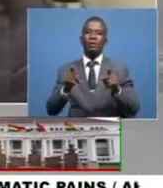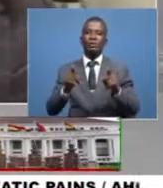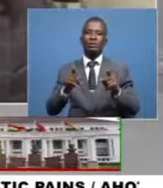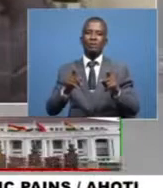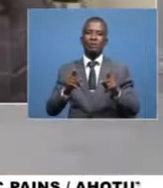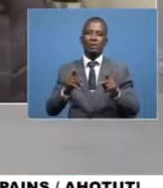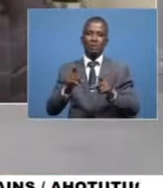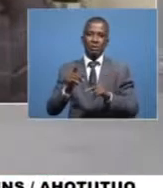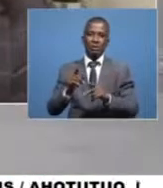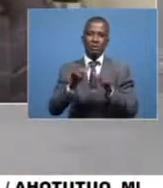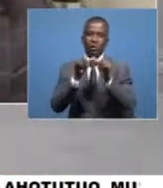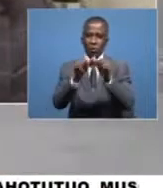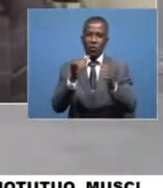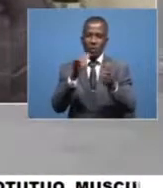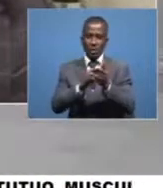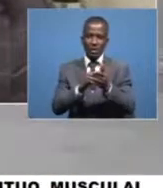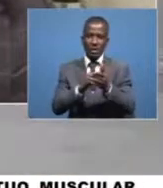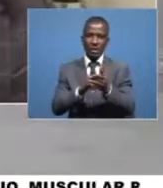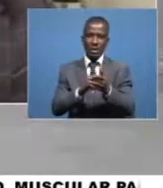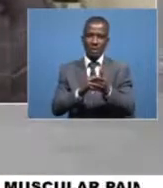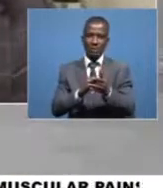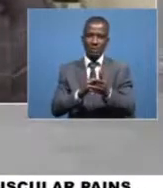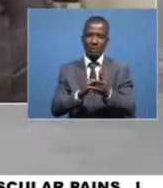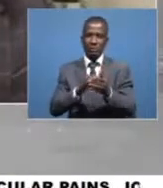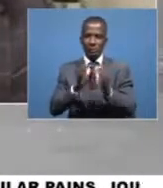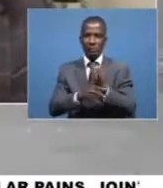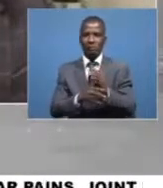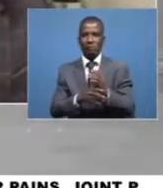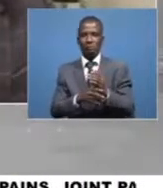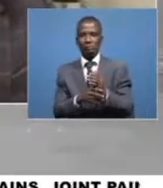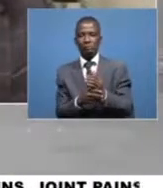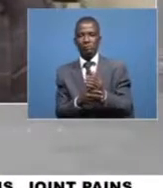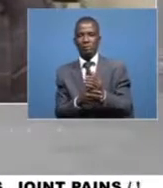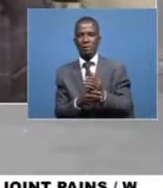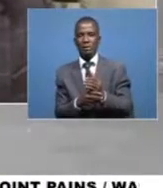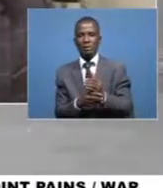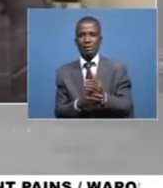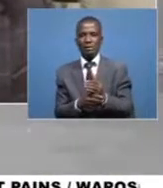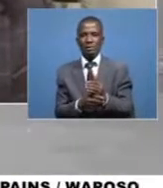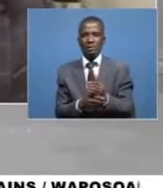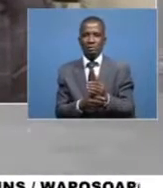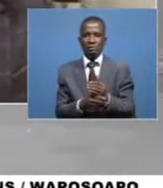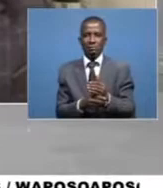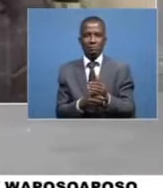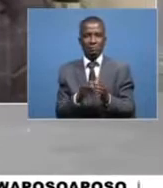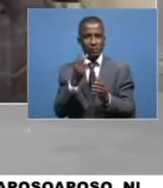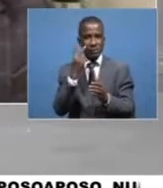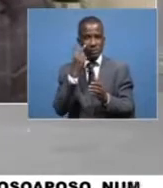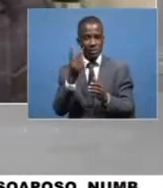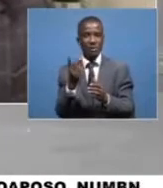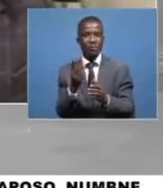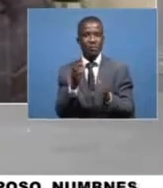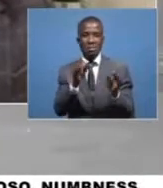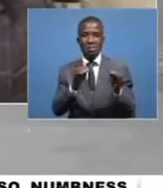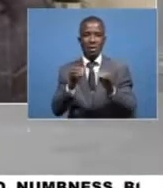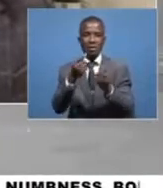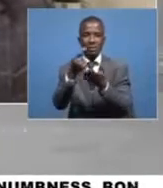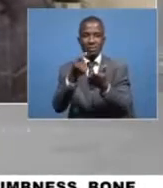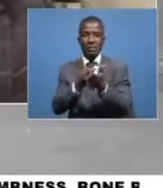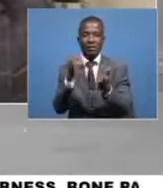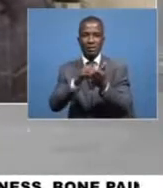we return, we'll look at the other options, which was outlined by the counsel for the petitioner, and move into other areas to